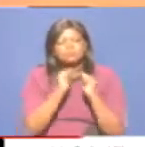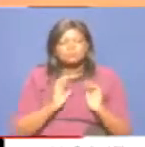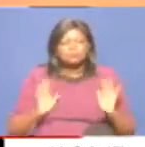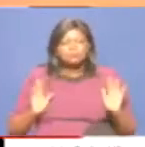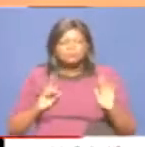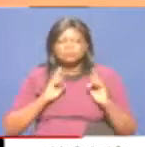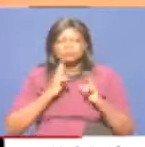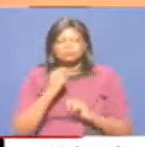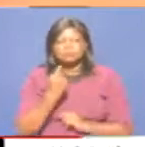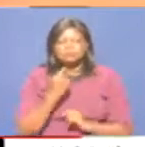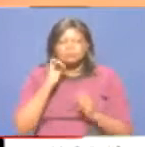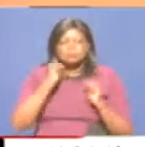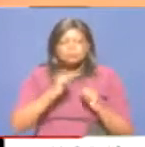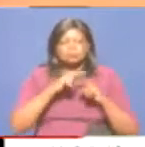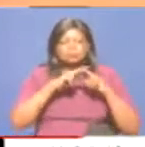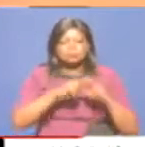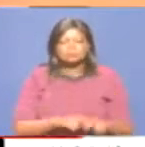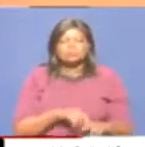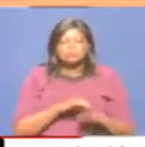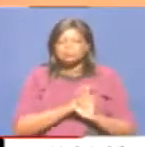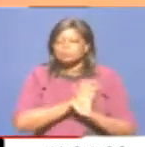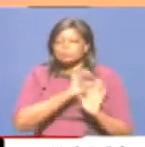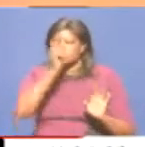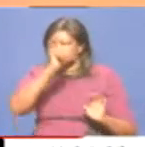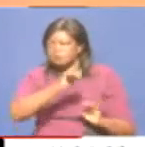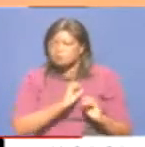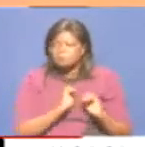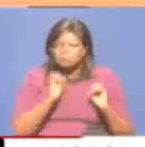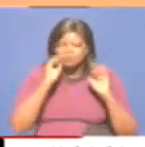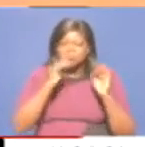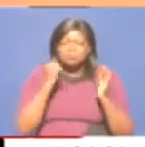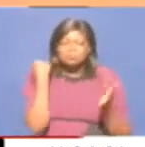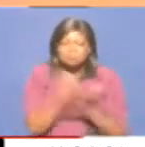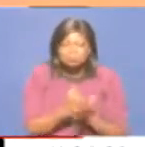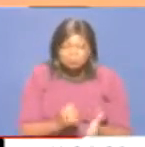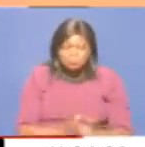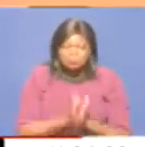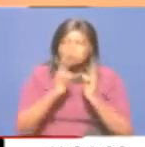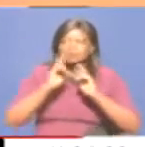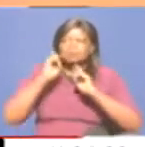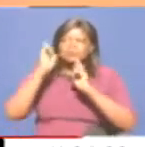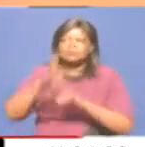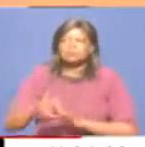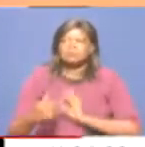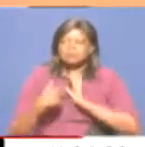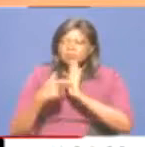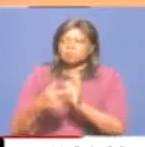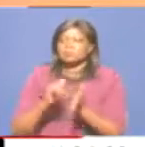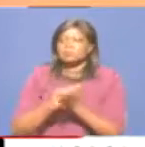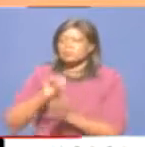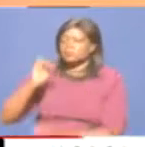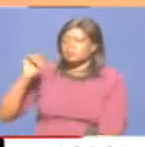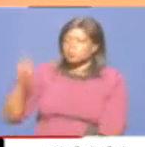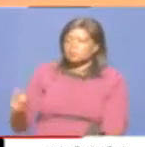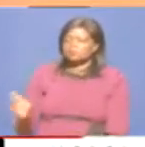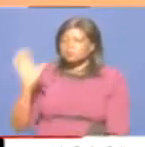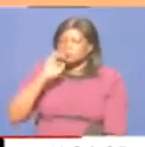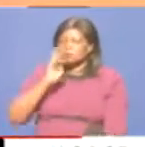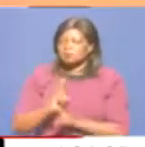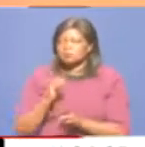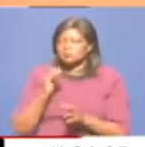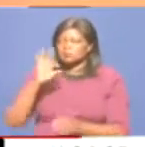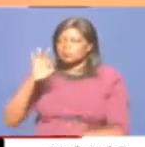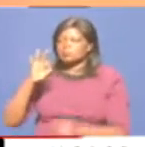can rely on, nothing else. So if our Auditor General report reveals that County X misappropriated